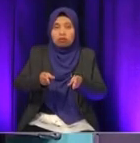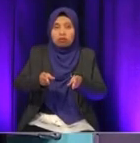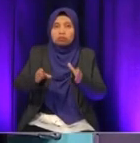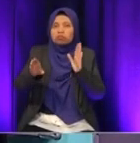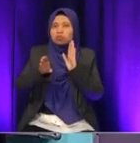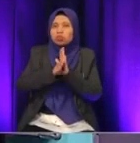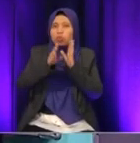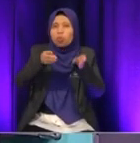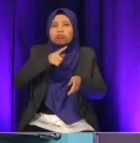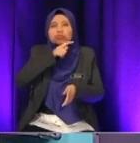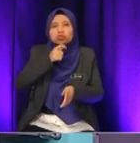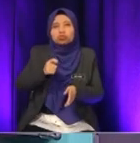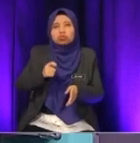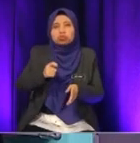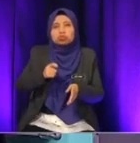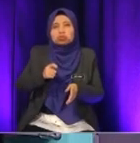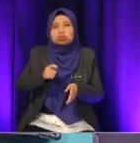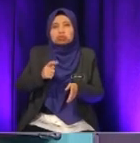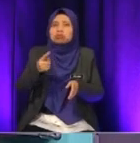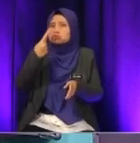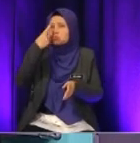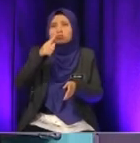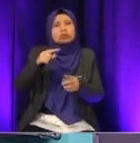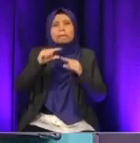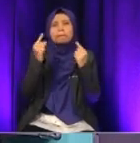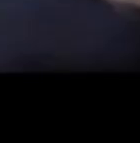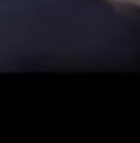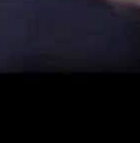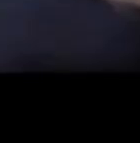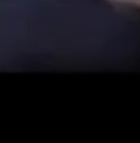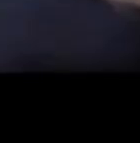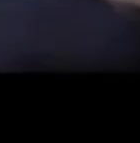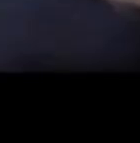suitable for group of volunteers to do or for individual volunteers? Show me your eye and...